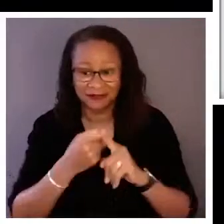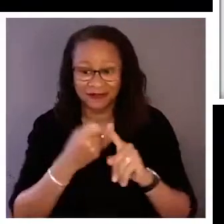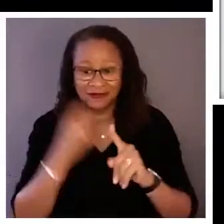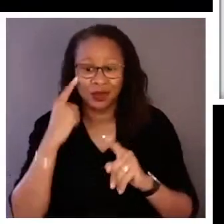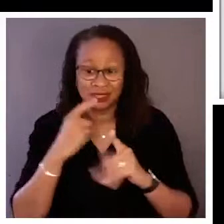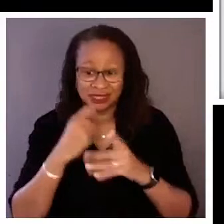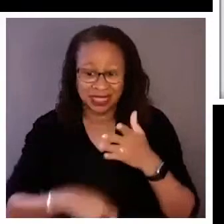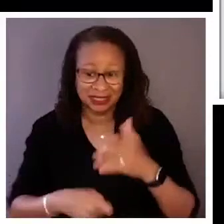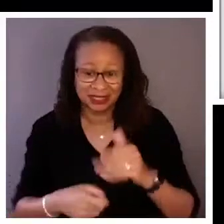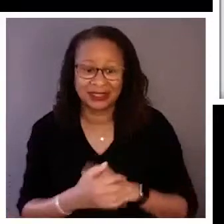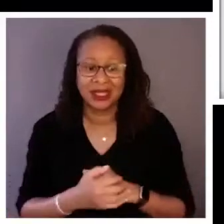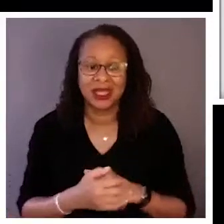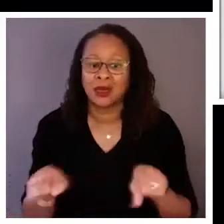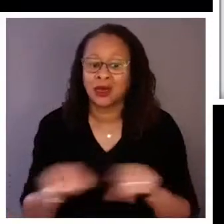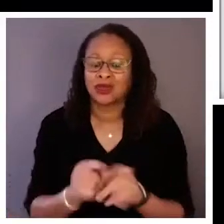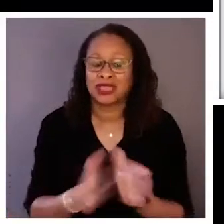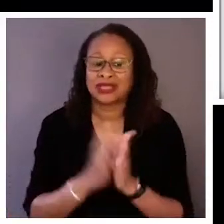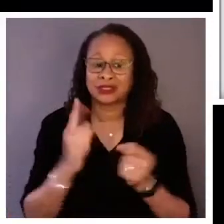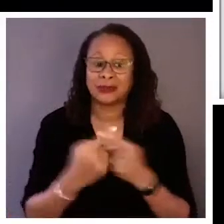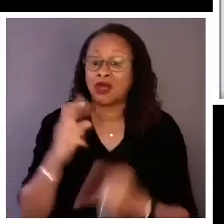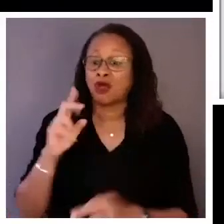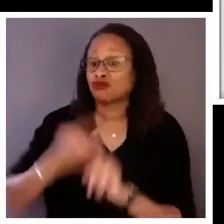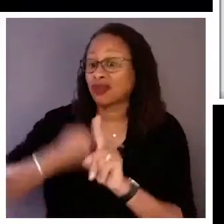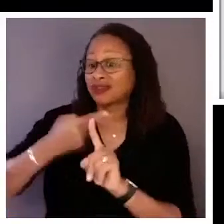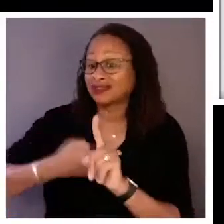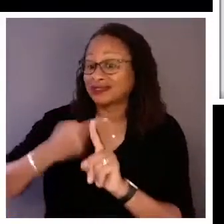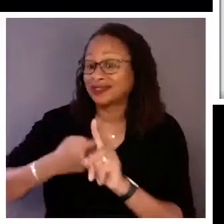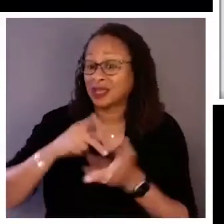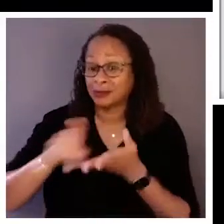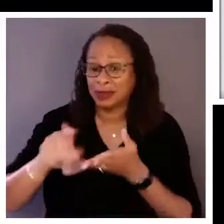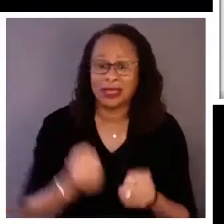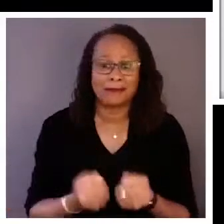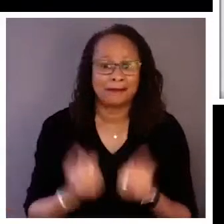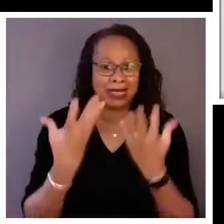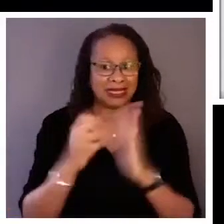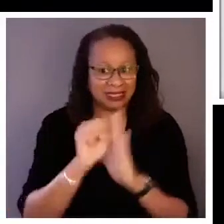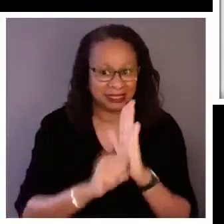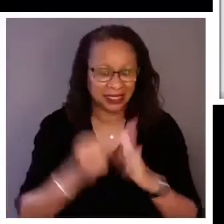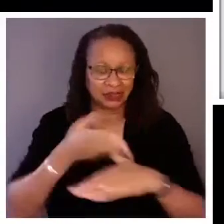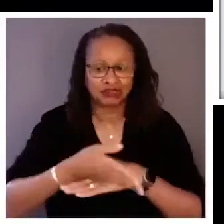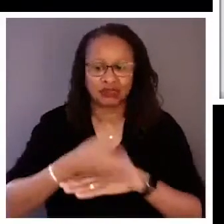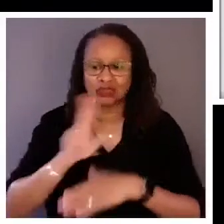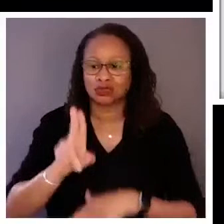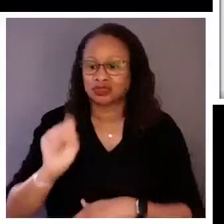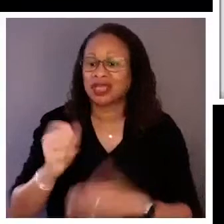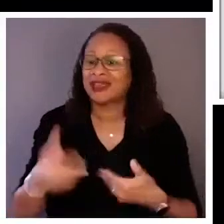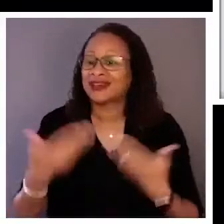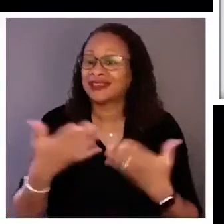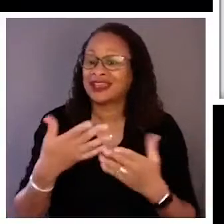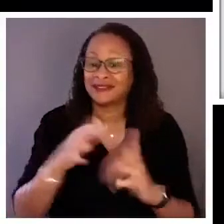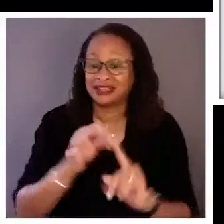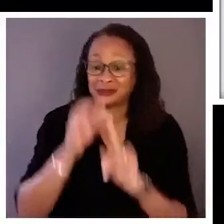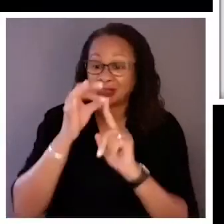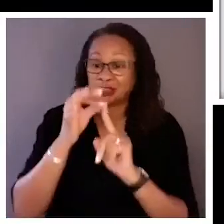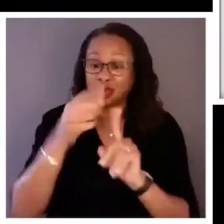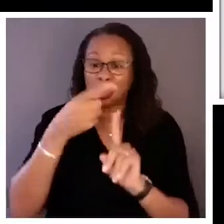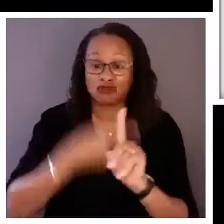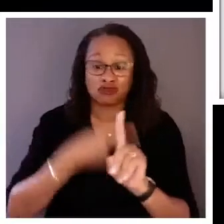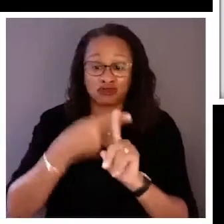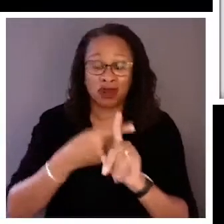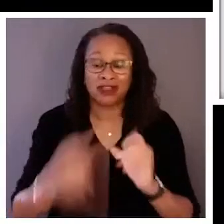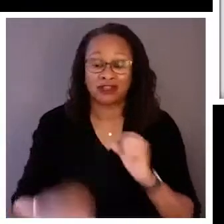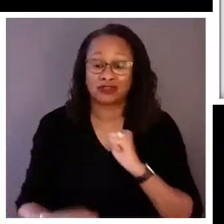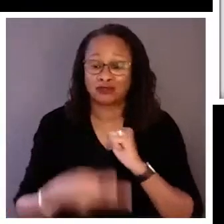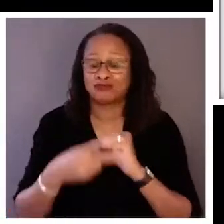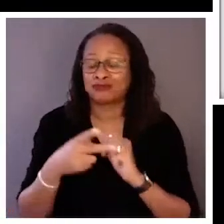We also ask about rent paid. Many states across the United States give special rent credits for people who are modest